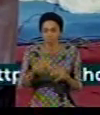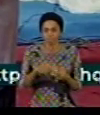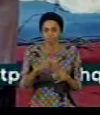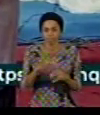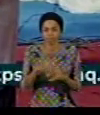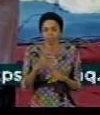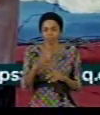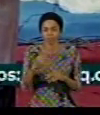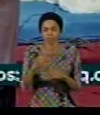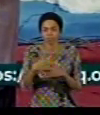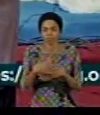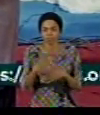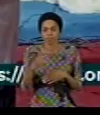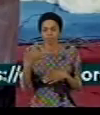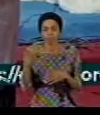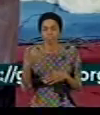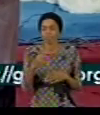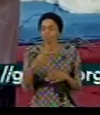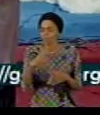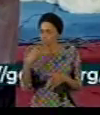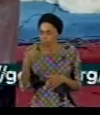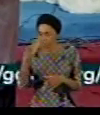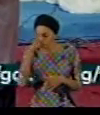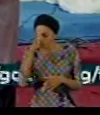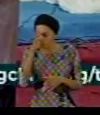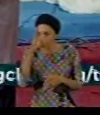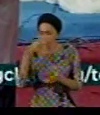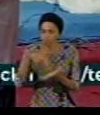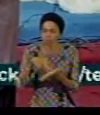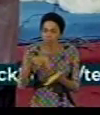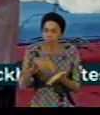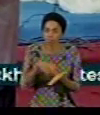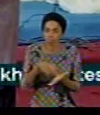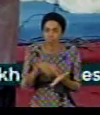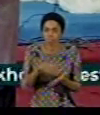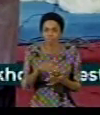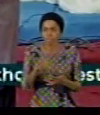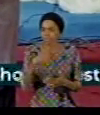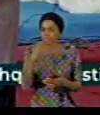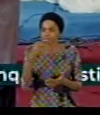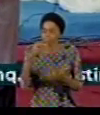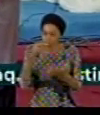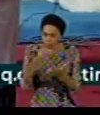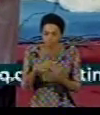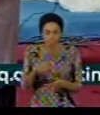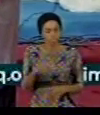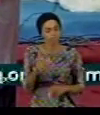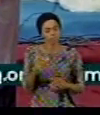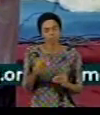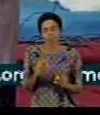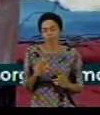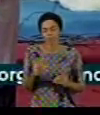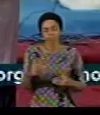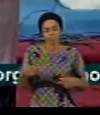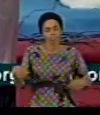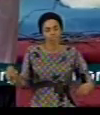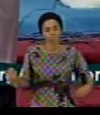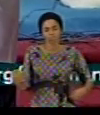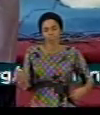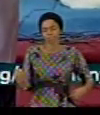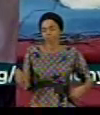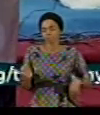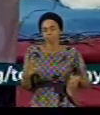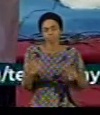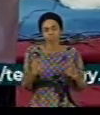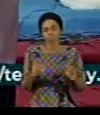locked. He cannot sit down. And even as he was sitting, he was bending like this. I said, Papa, you can. I started encouraging